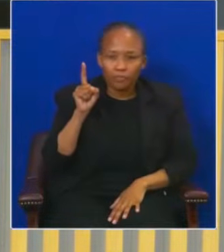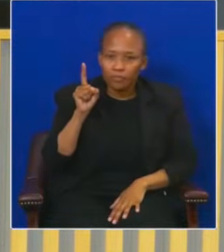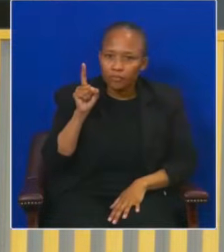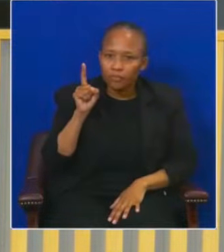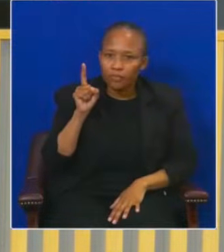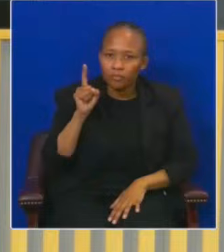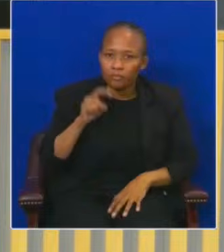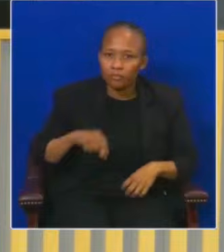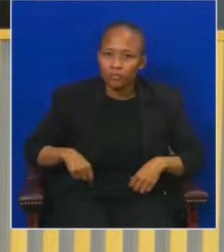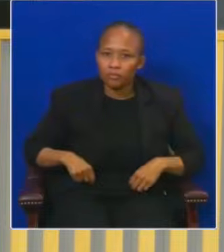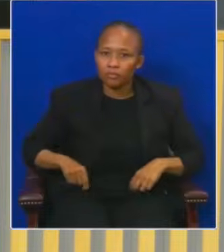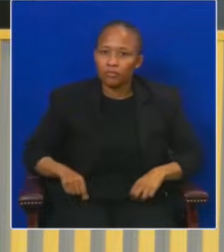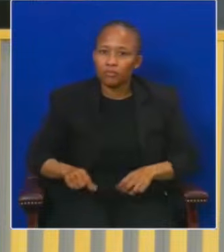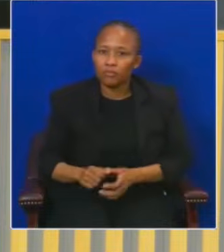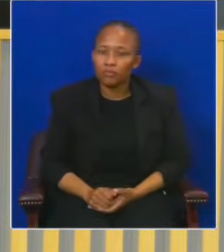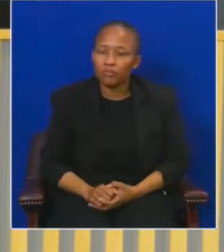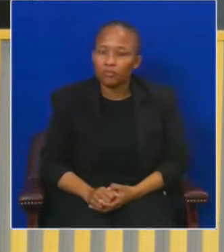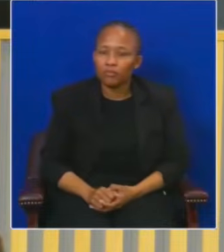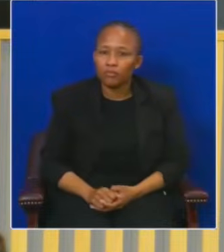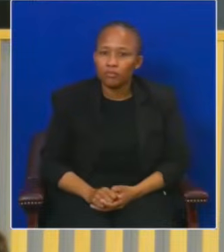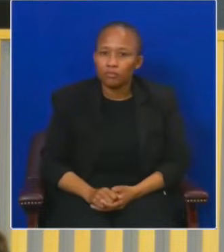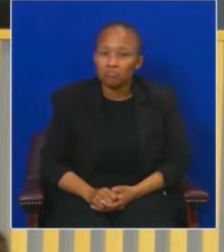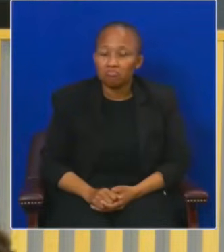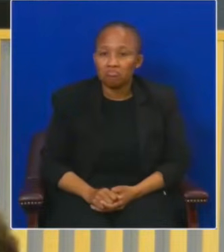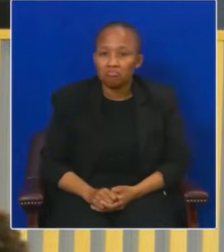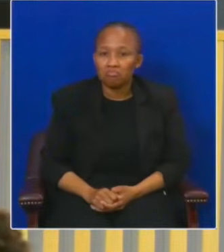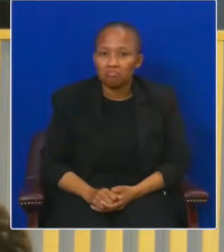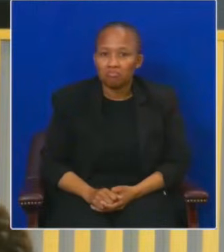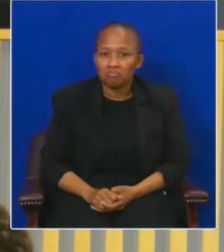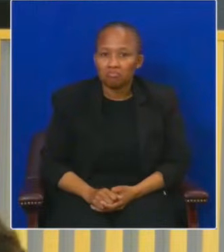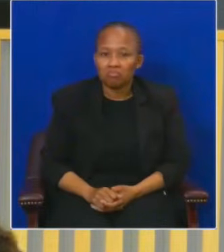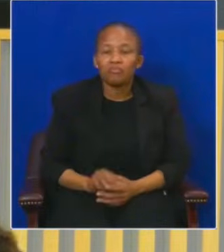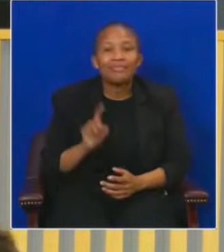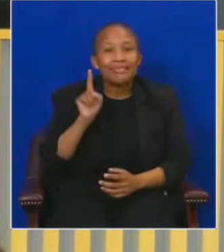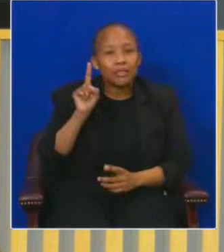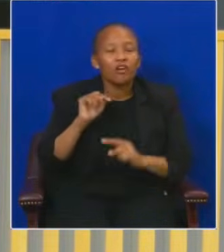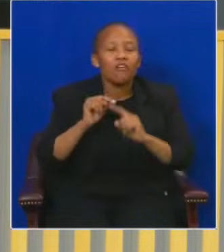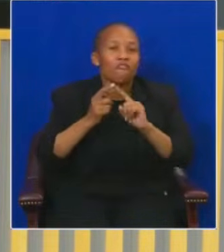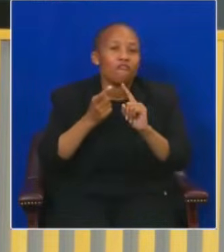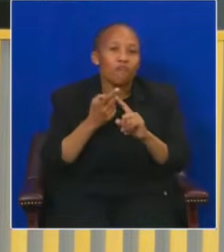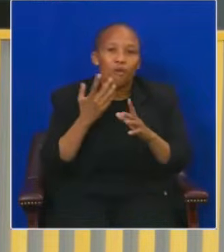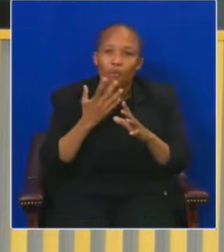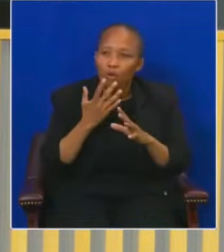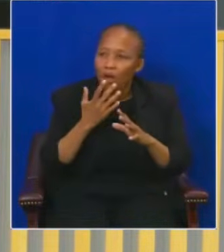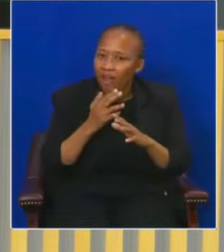downloaded. It's coming from a video footage from Groenpunt